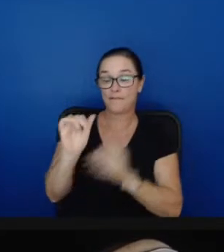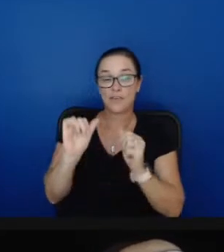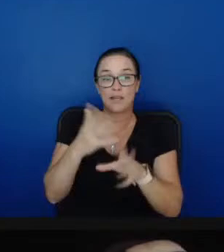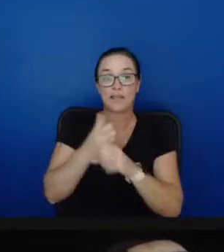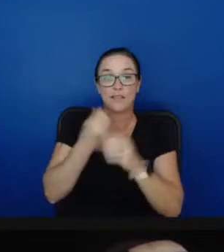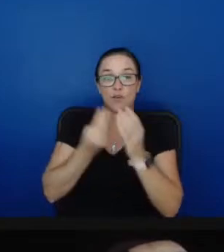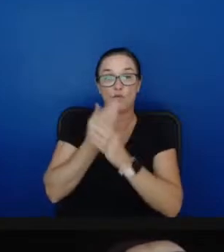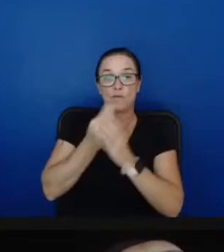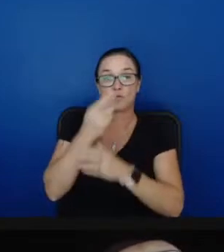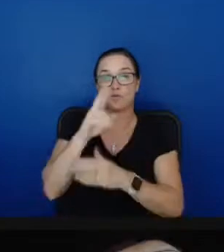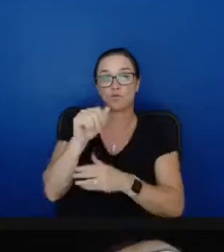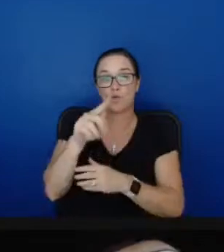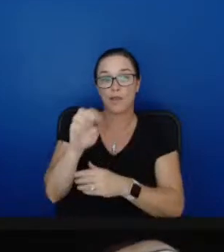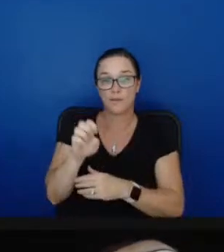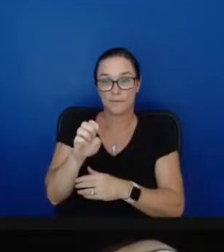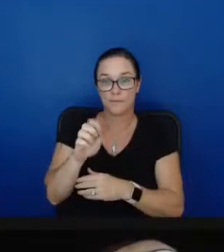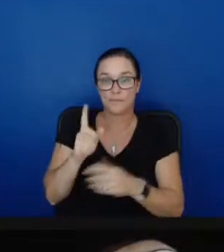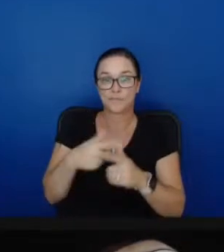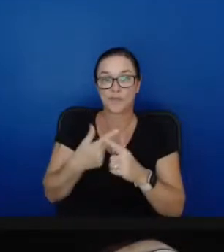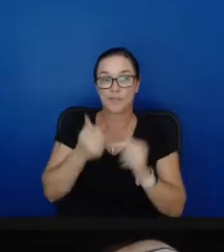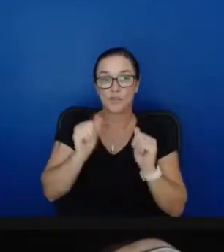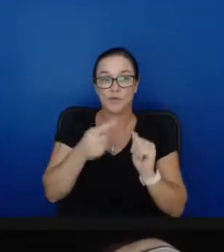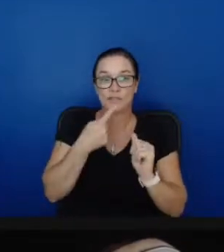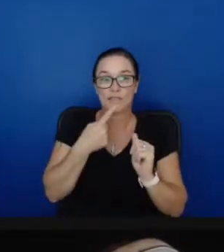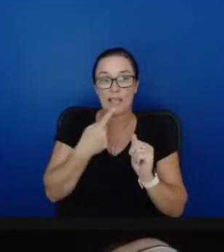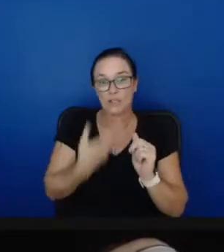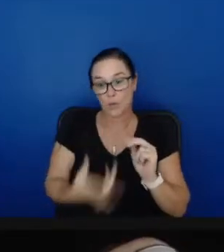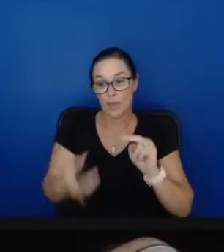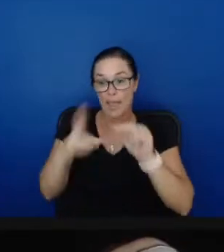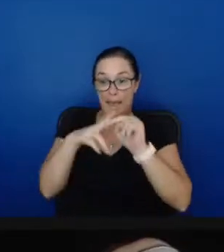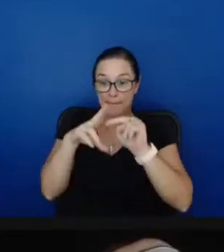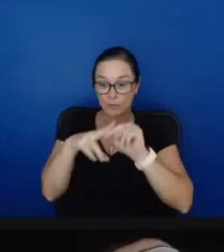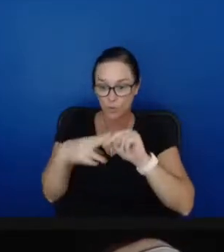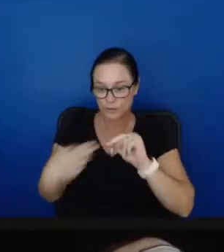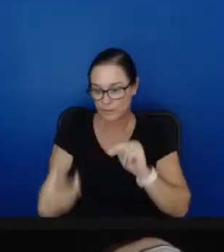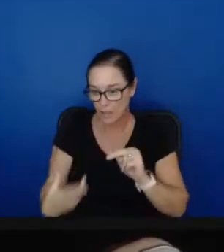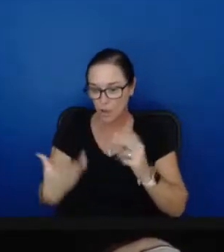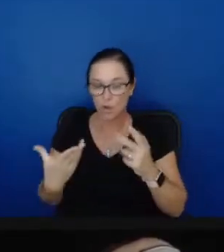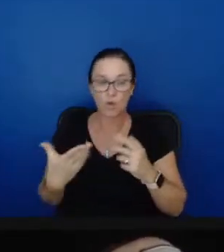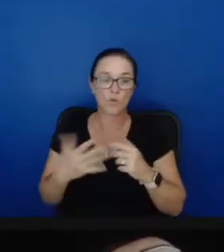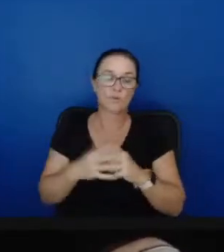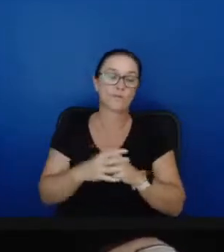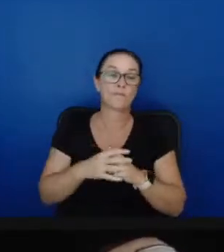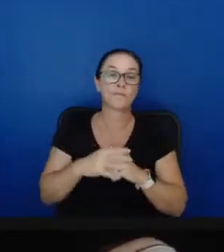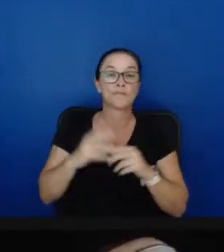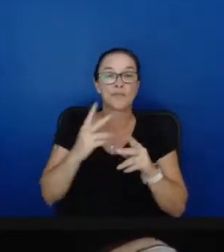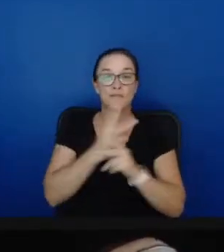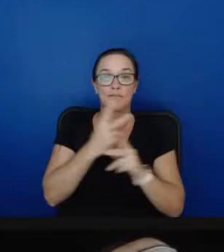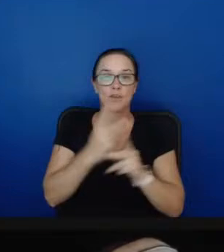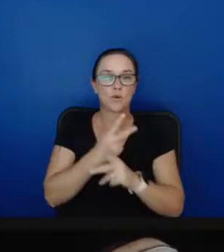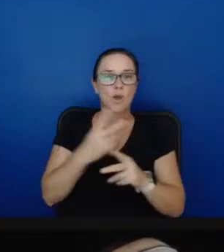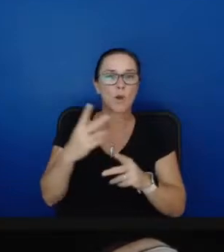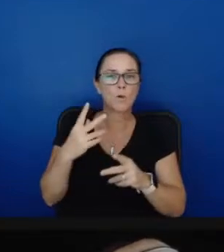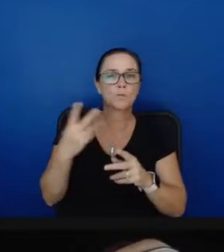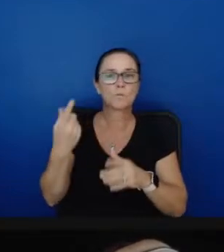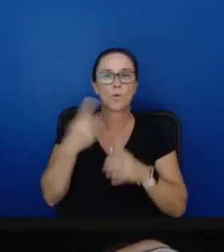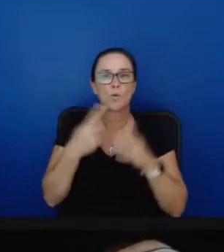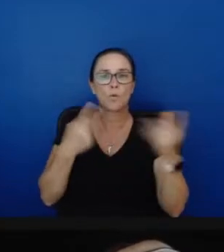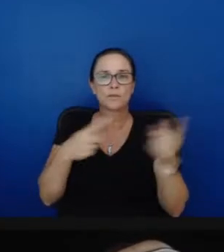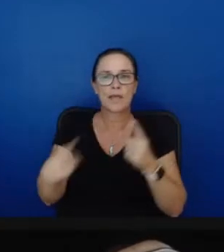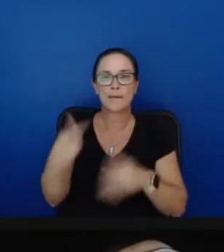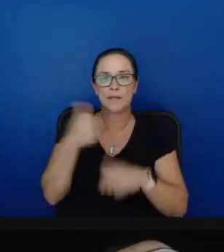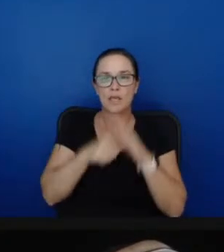rates. And then you can say, okay, the rate's going up, the rate's going down, and make inferences about what the volcano is doing underground based on